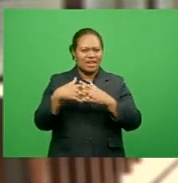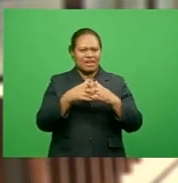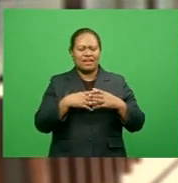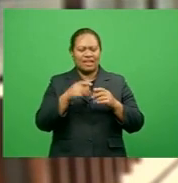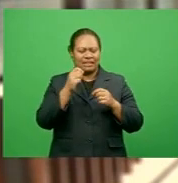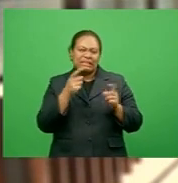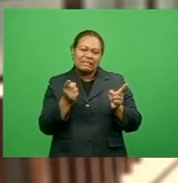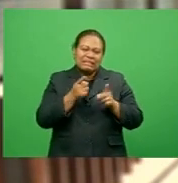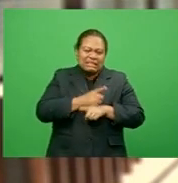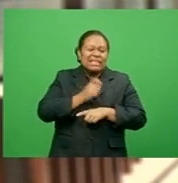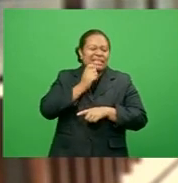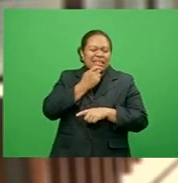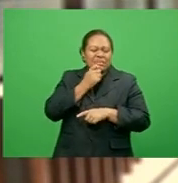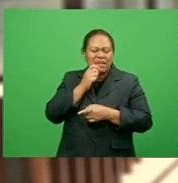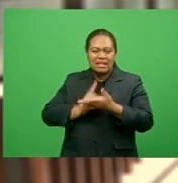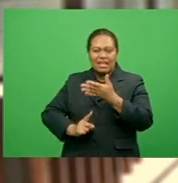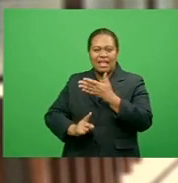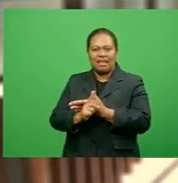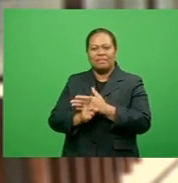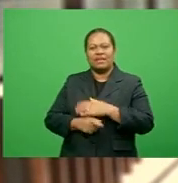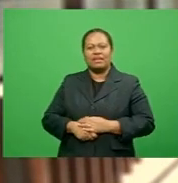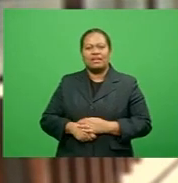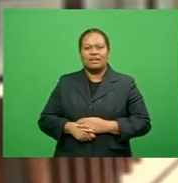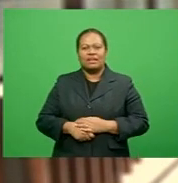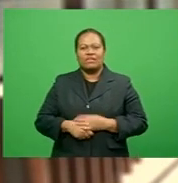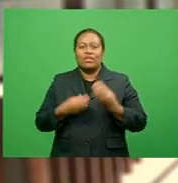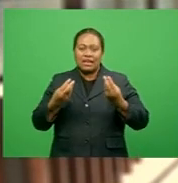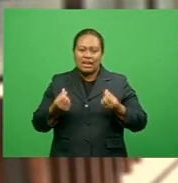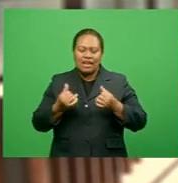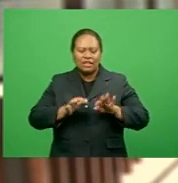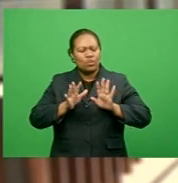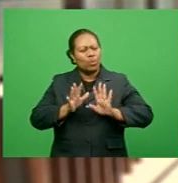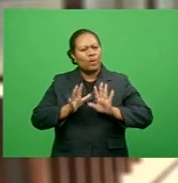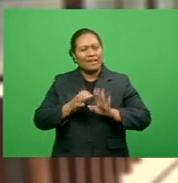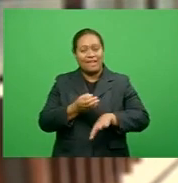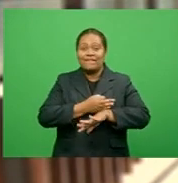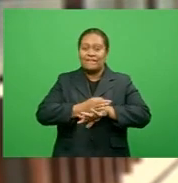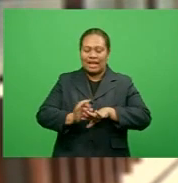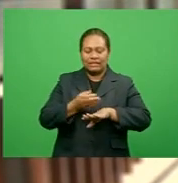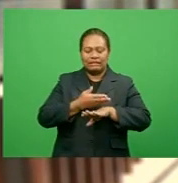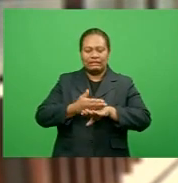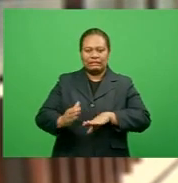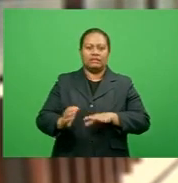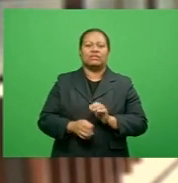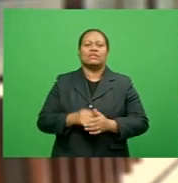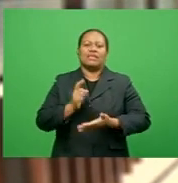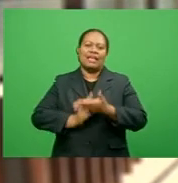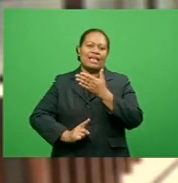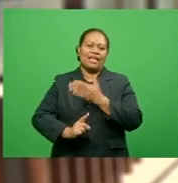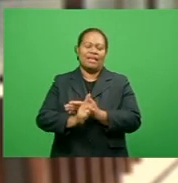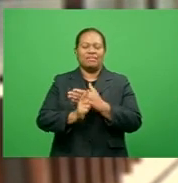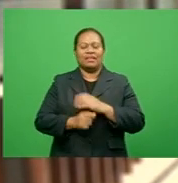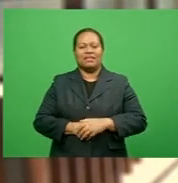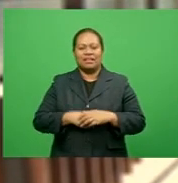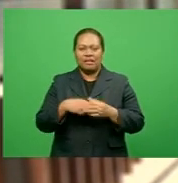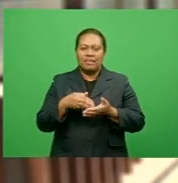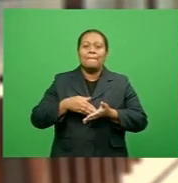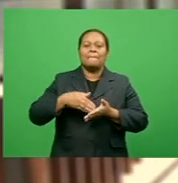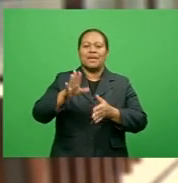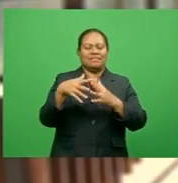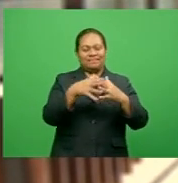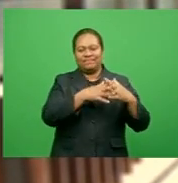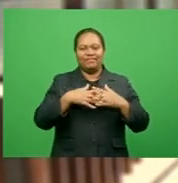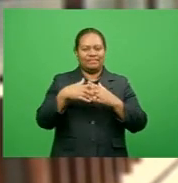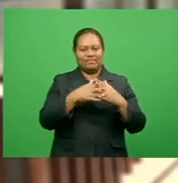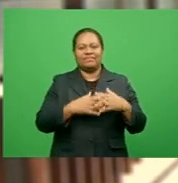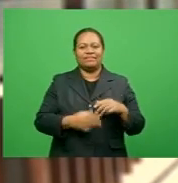little changed against a basket of currencies as investors waited for fresh news on whether new fiscal stimulus will be passed by the US